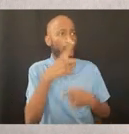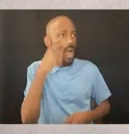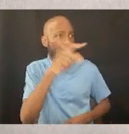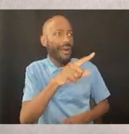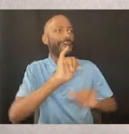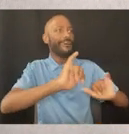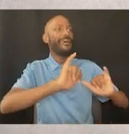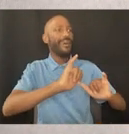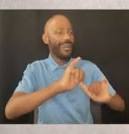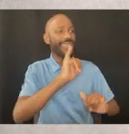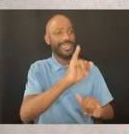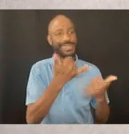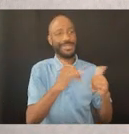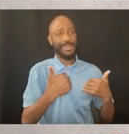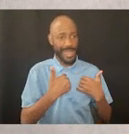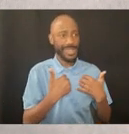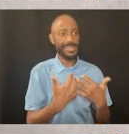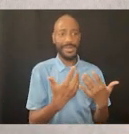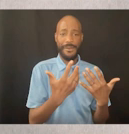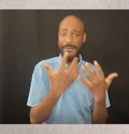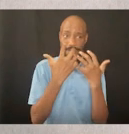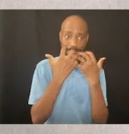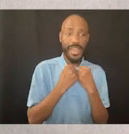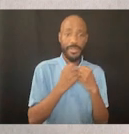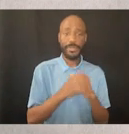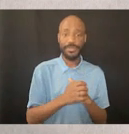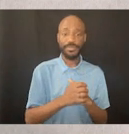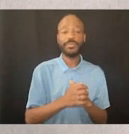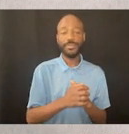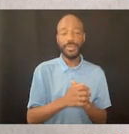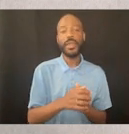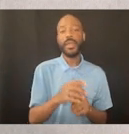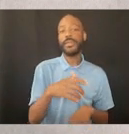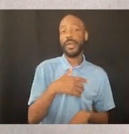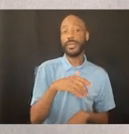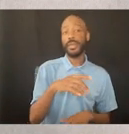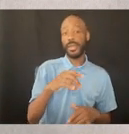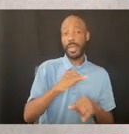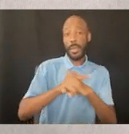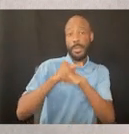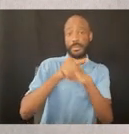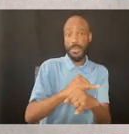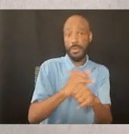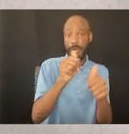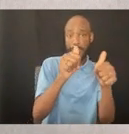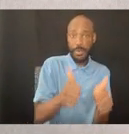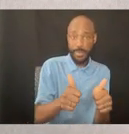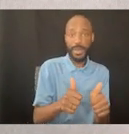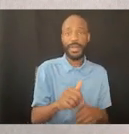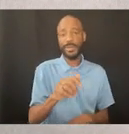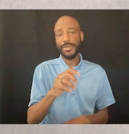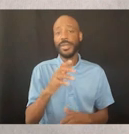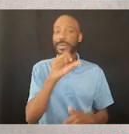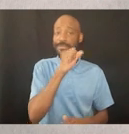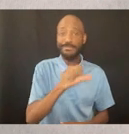value, refuting ableist beliefs that the immunocompromised, elderly, and disabled are somehow less valuable and